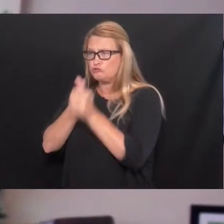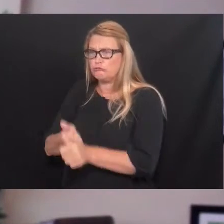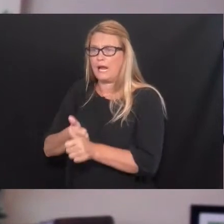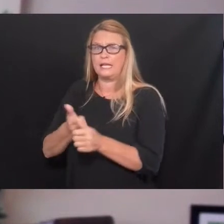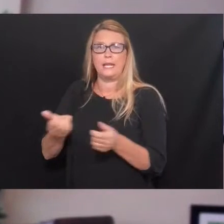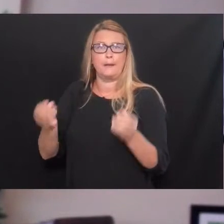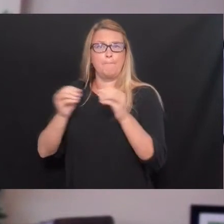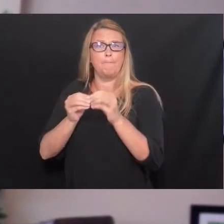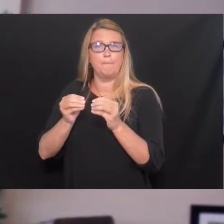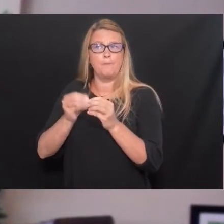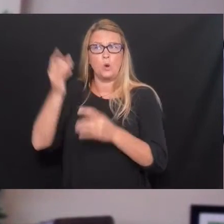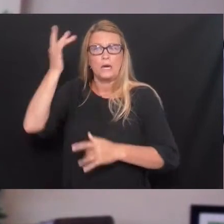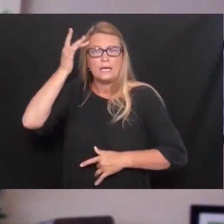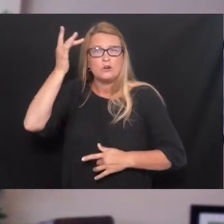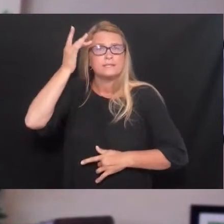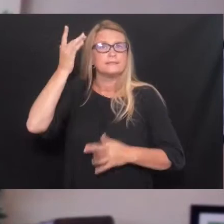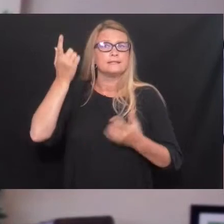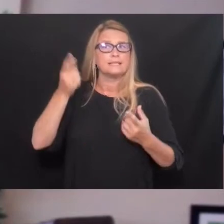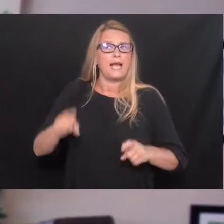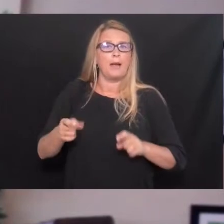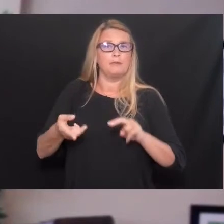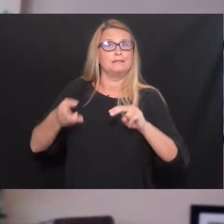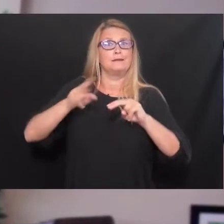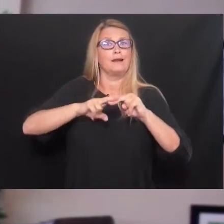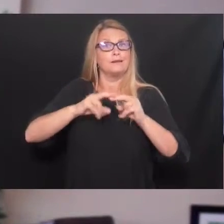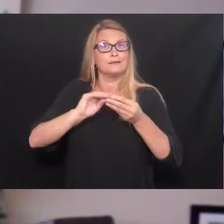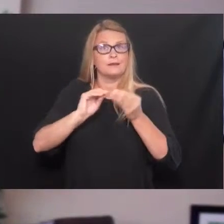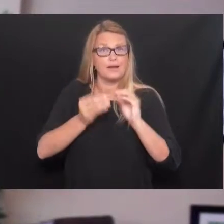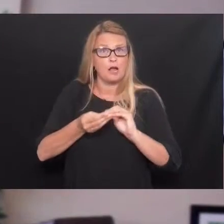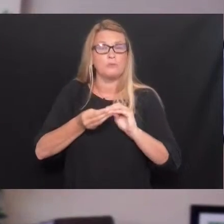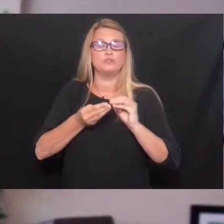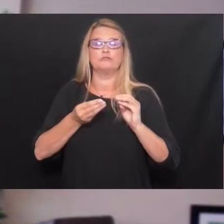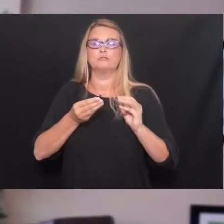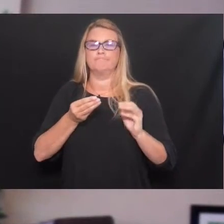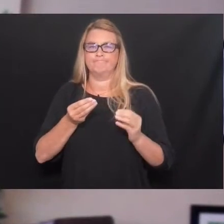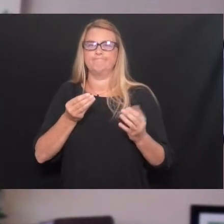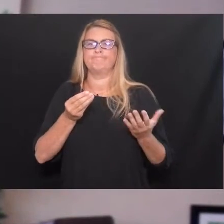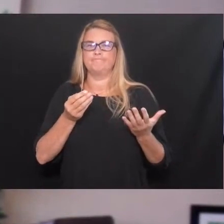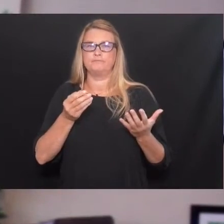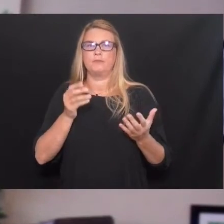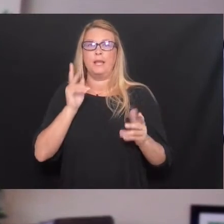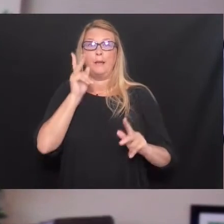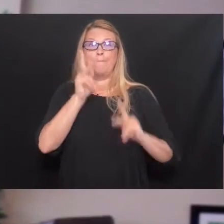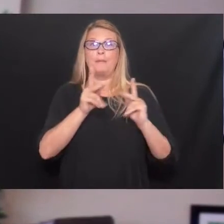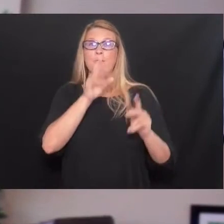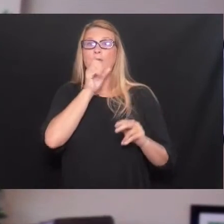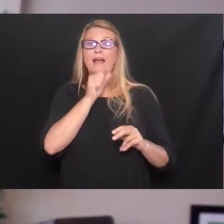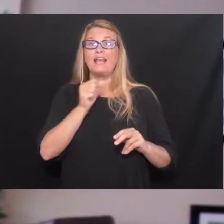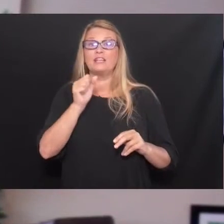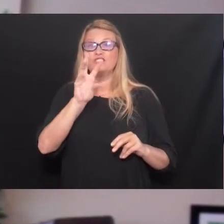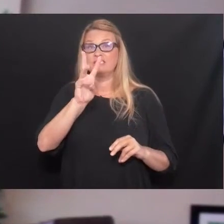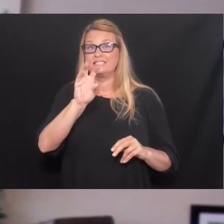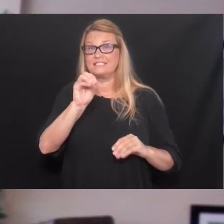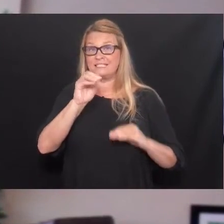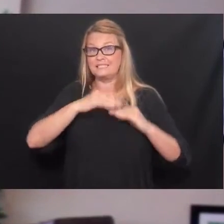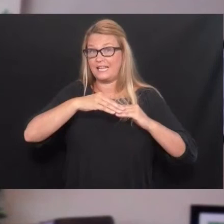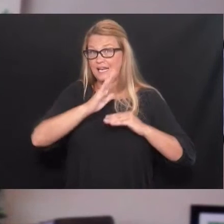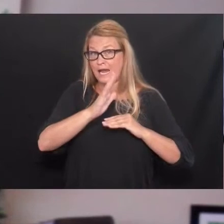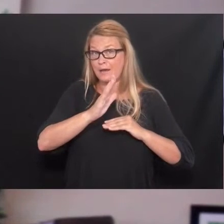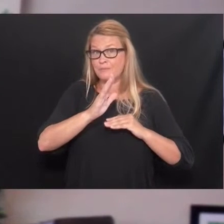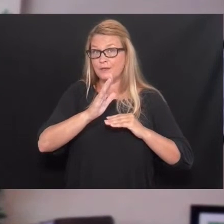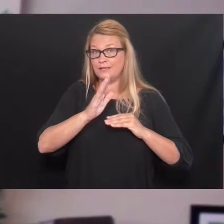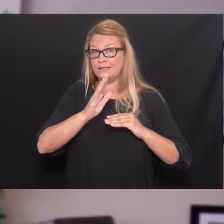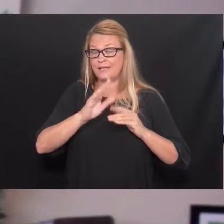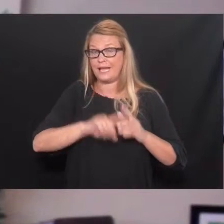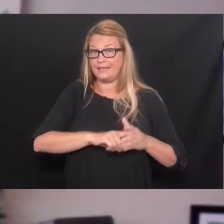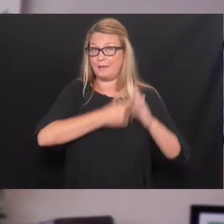Israel, as their cases had gone up, what they found was that people that were over 60 years old that had been vaccinated at the beginning